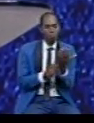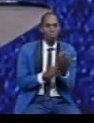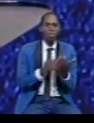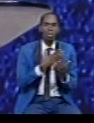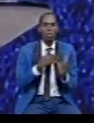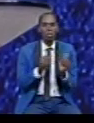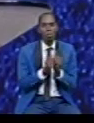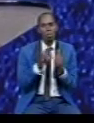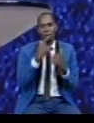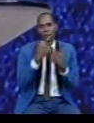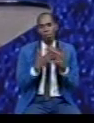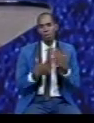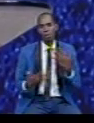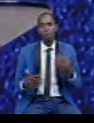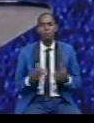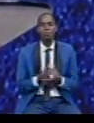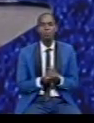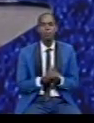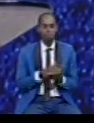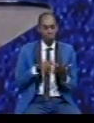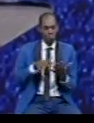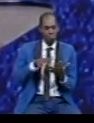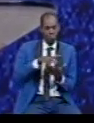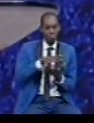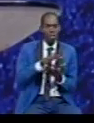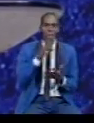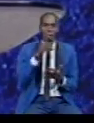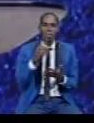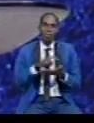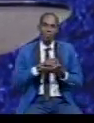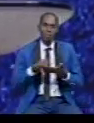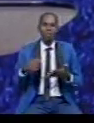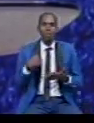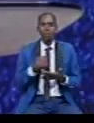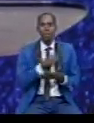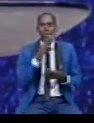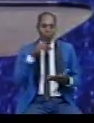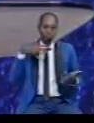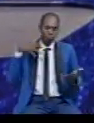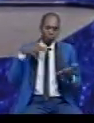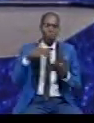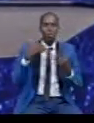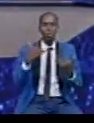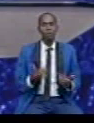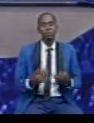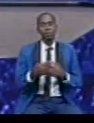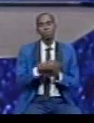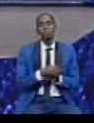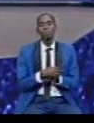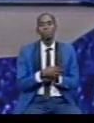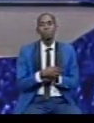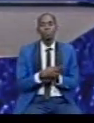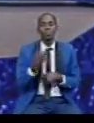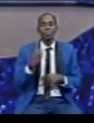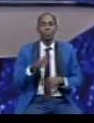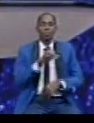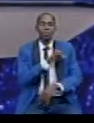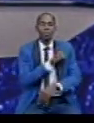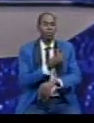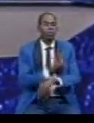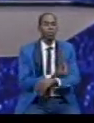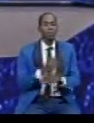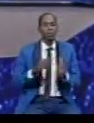and blood. Those are the verses we're looking at today. the authoritative